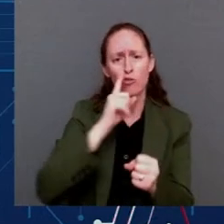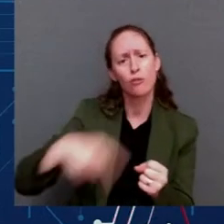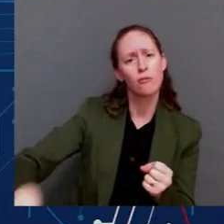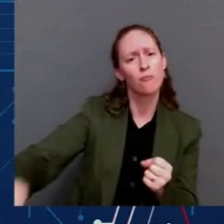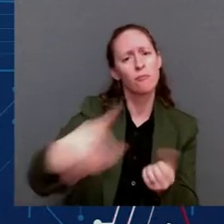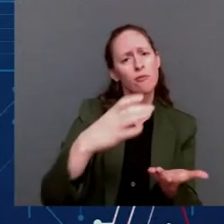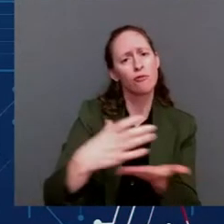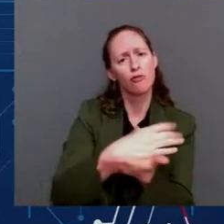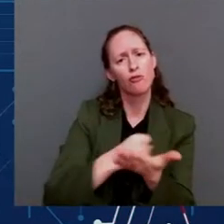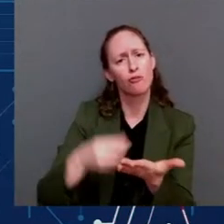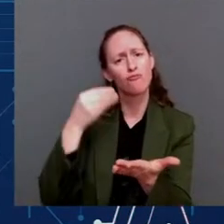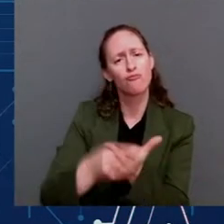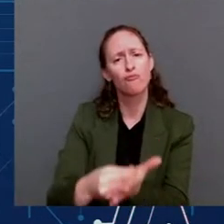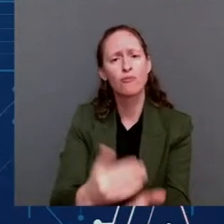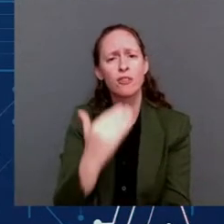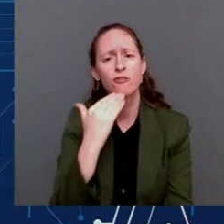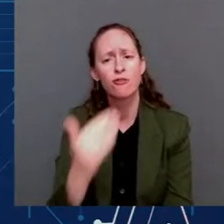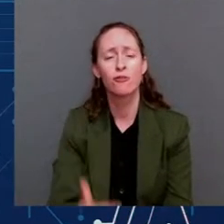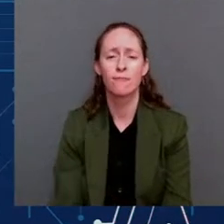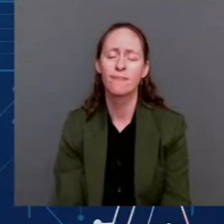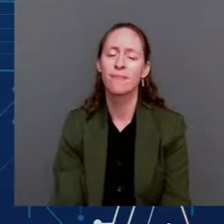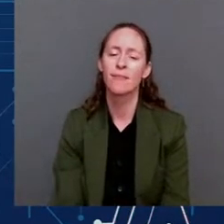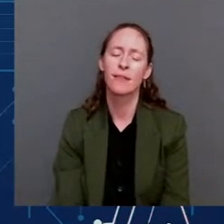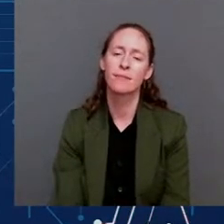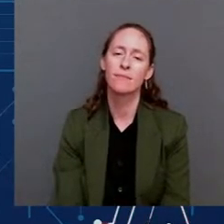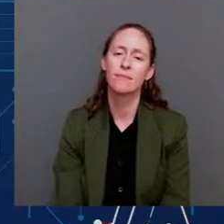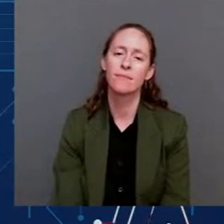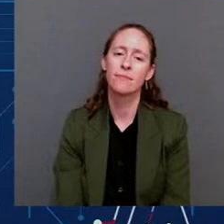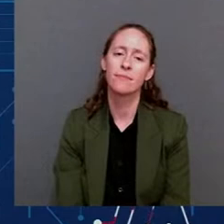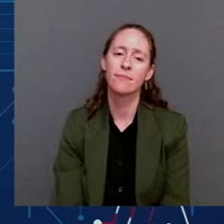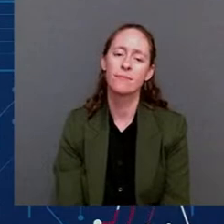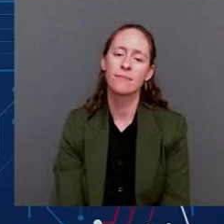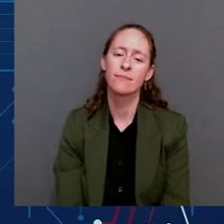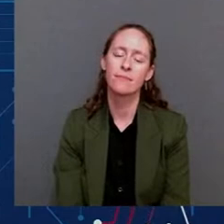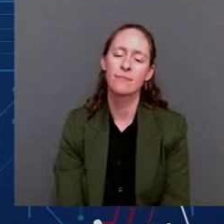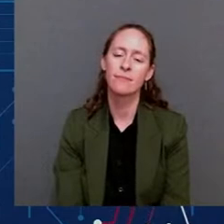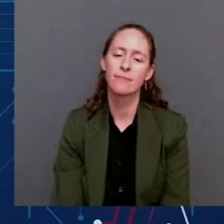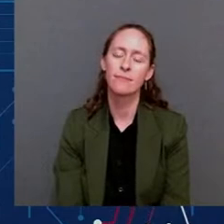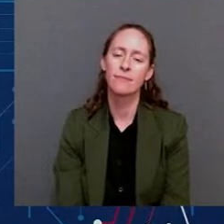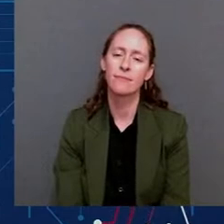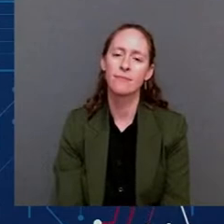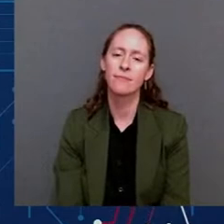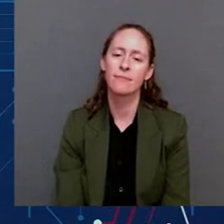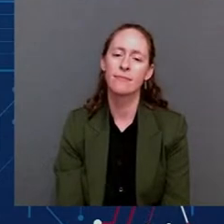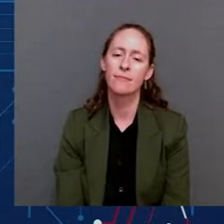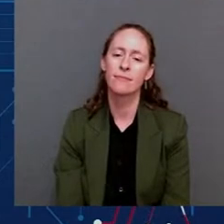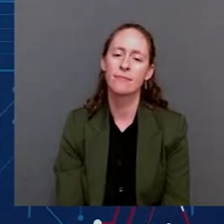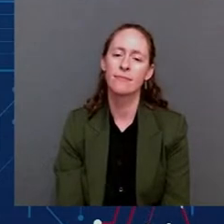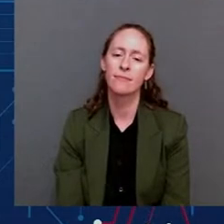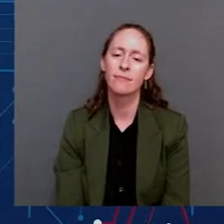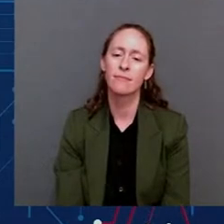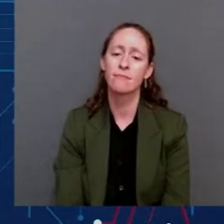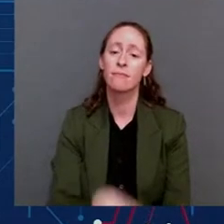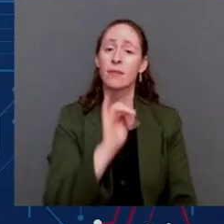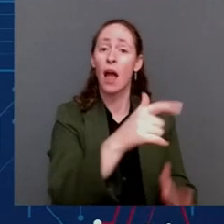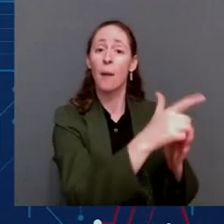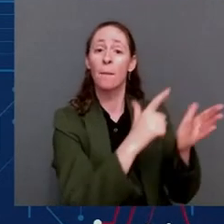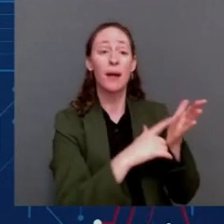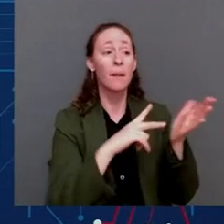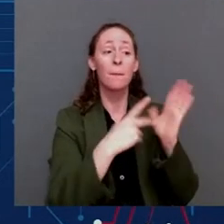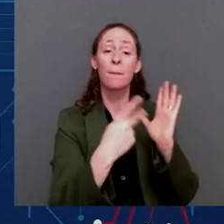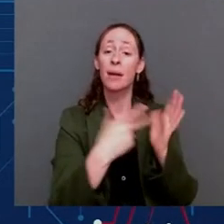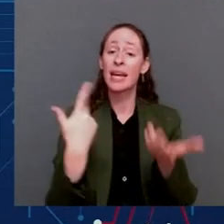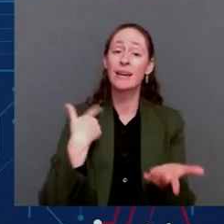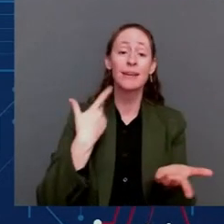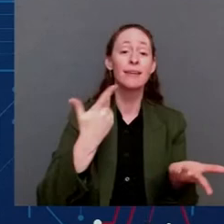bill is not handing out a blank check to companies. This bill has guardrails that are going to protect taxpayers' dollars in the interest of